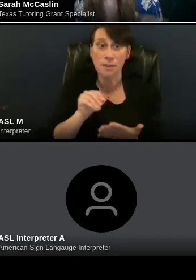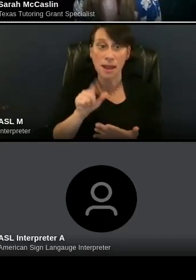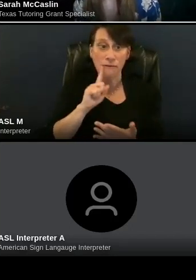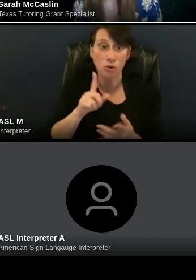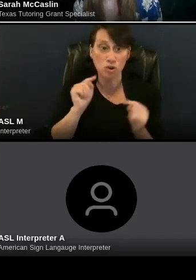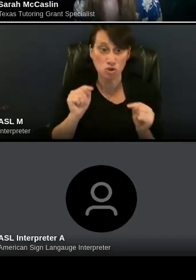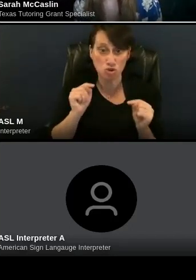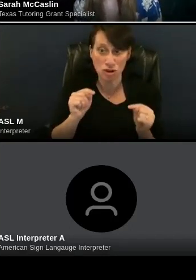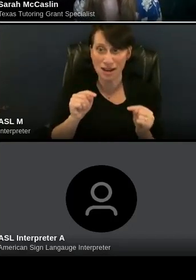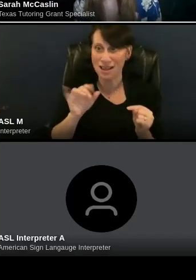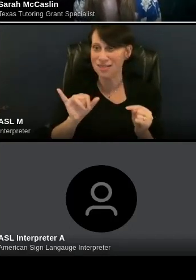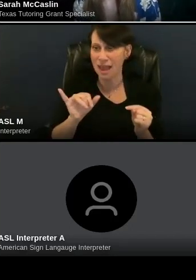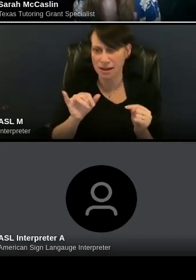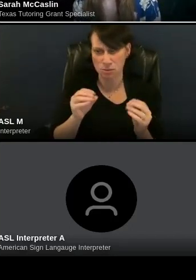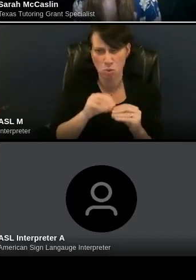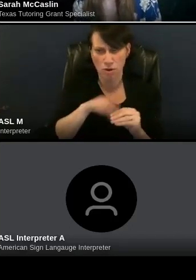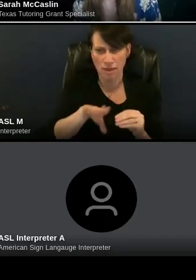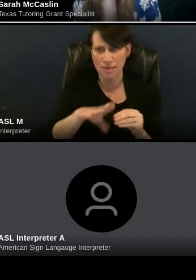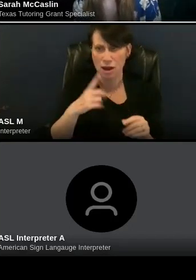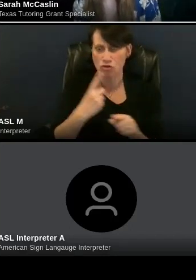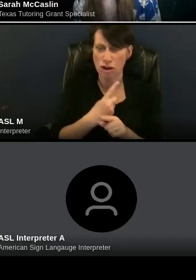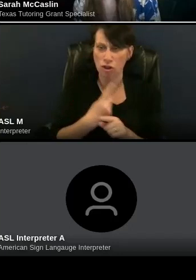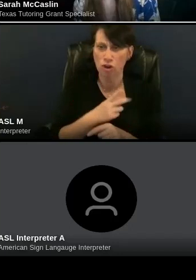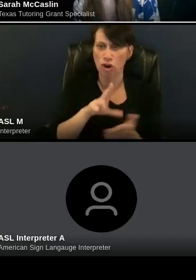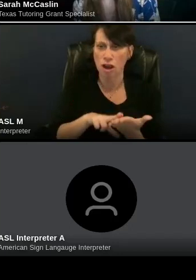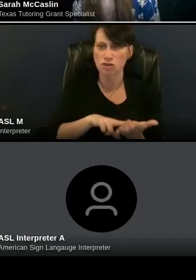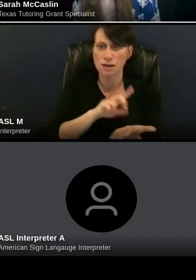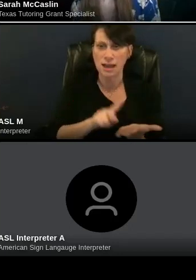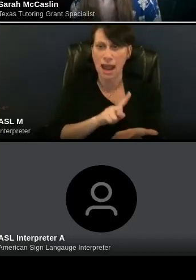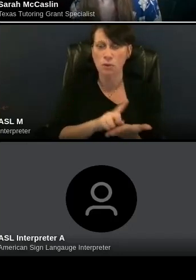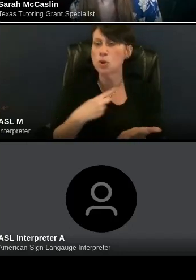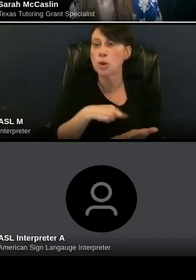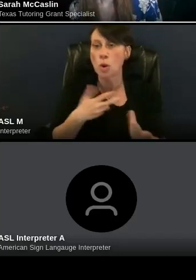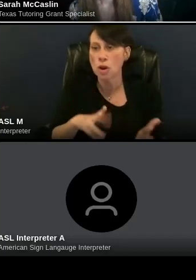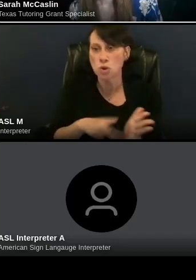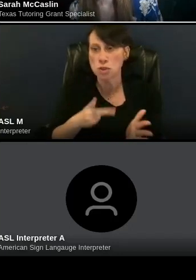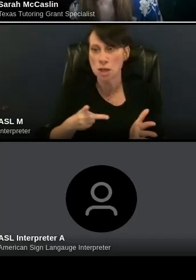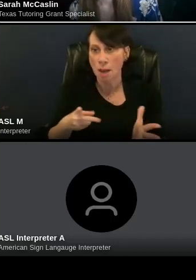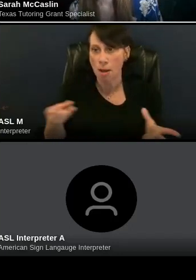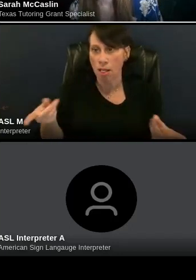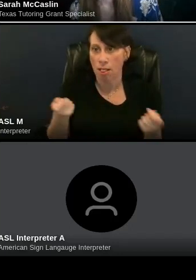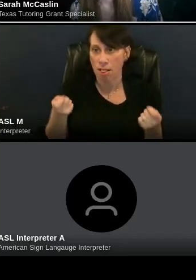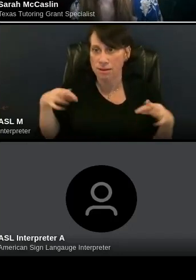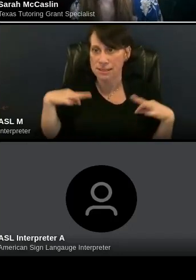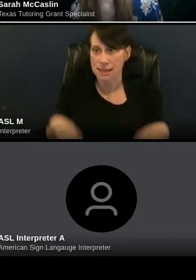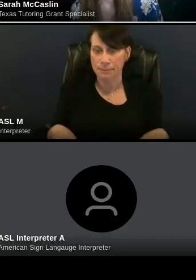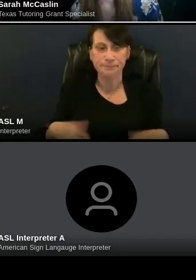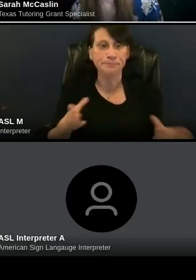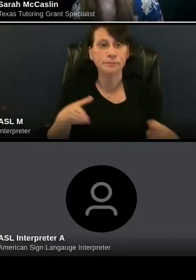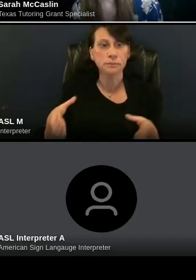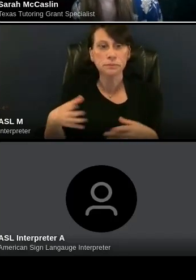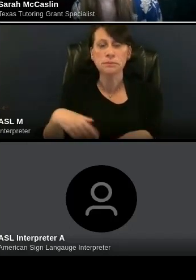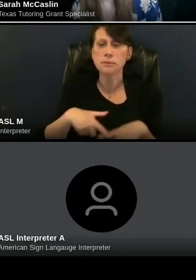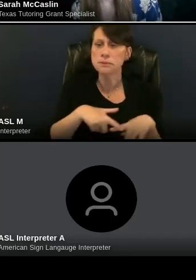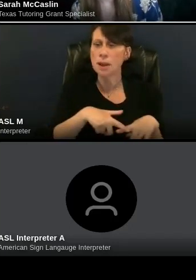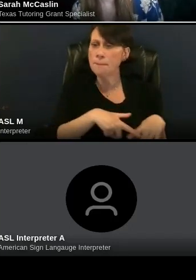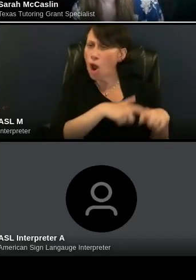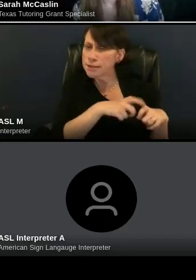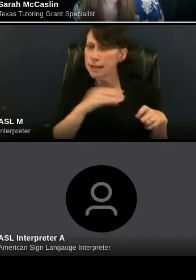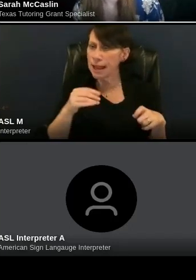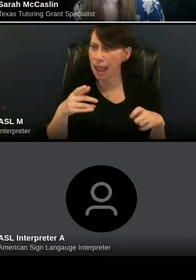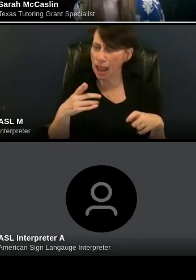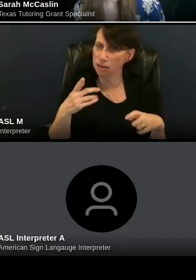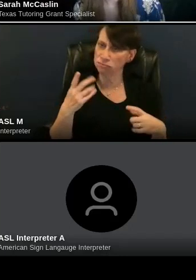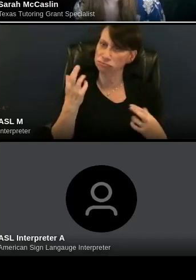that's beyond their normal contract hours. We don't want to double dip. Taking a second here to pause and again